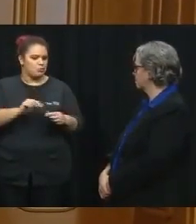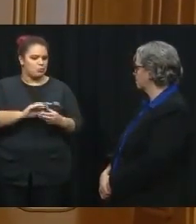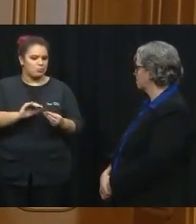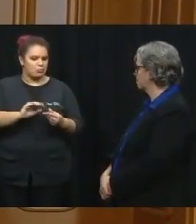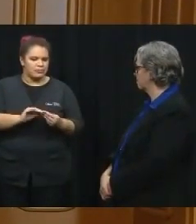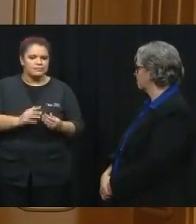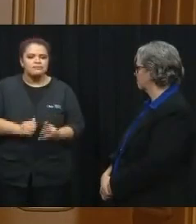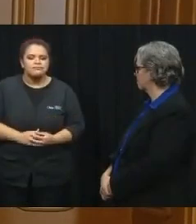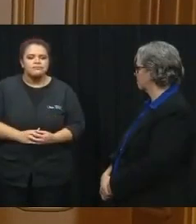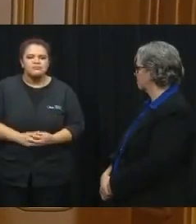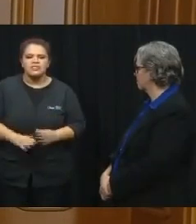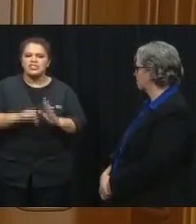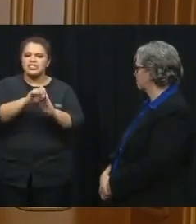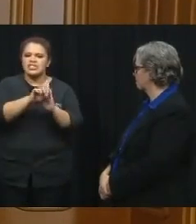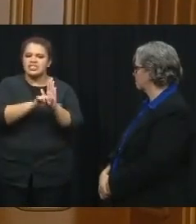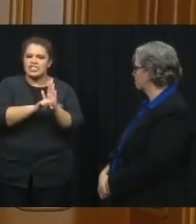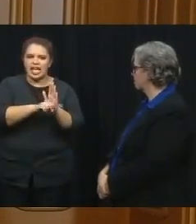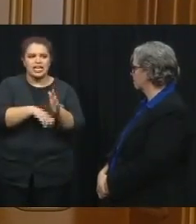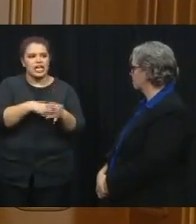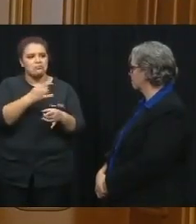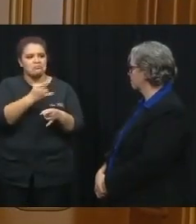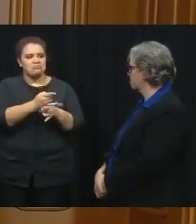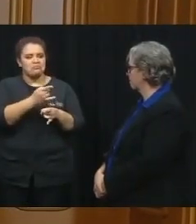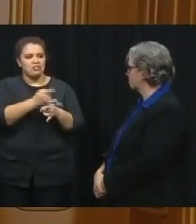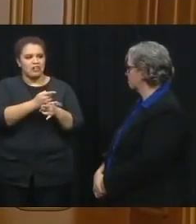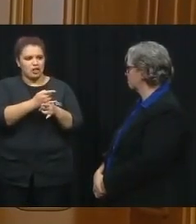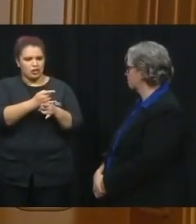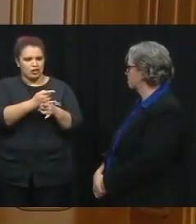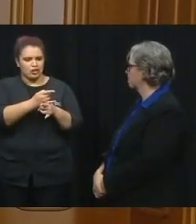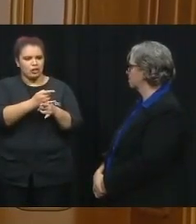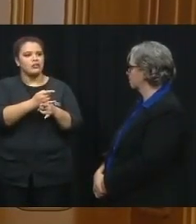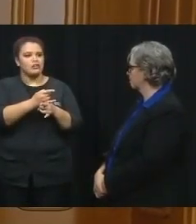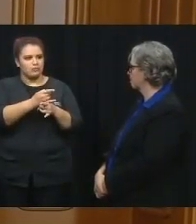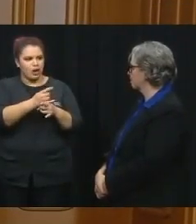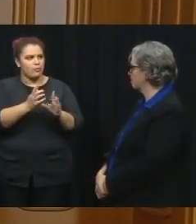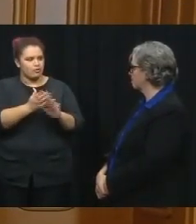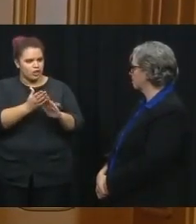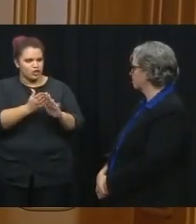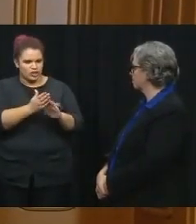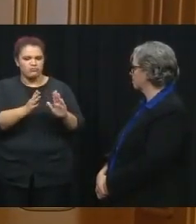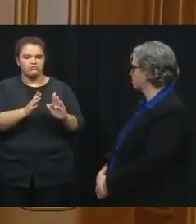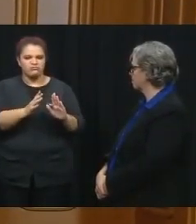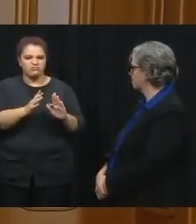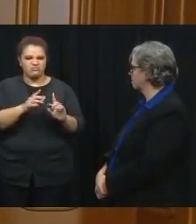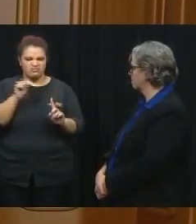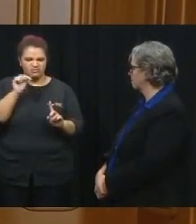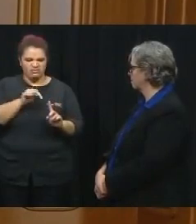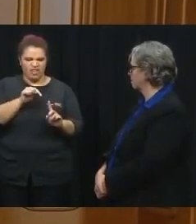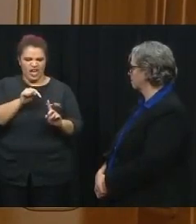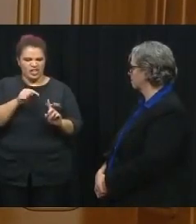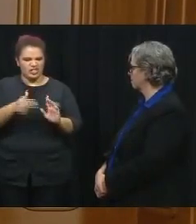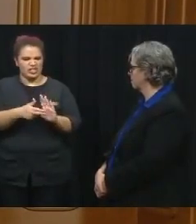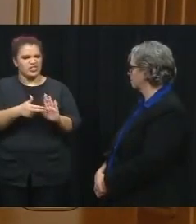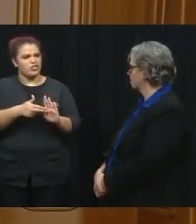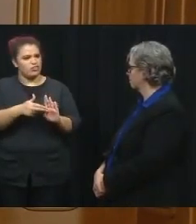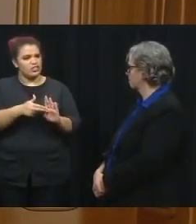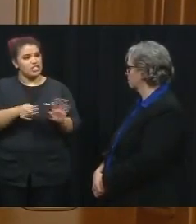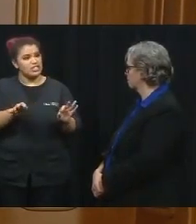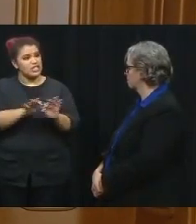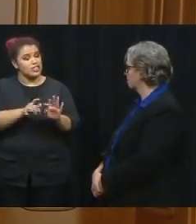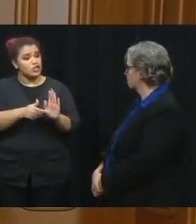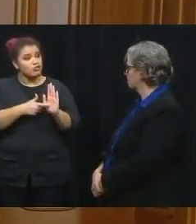liquor operation and the consumption of hard liquor generally considered essential when many